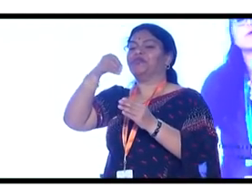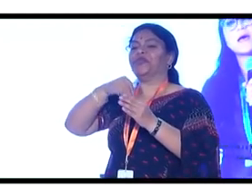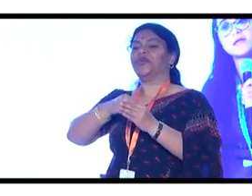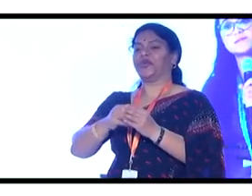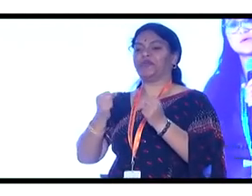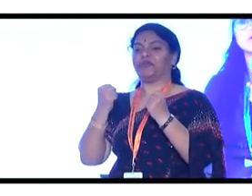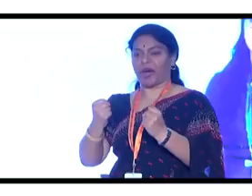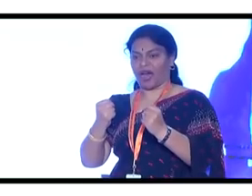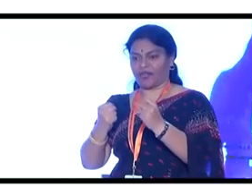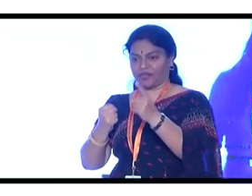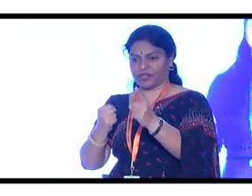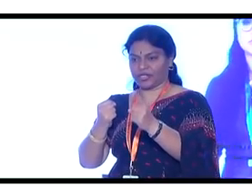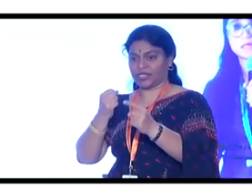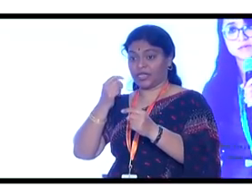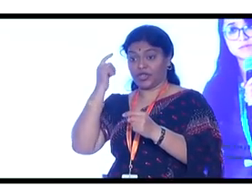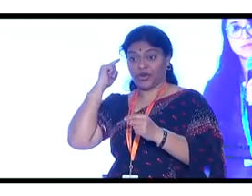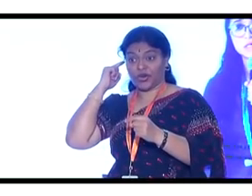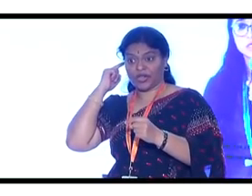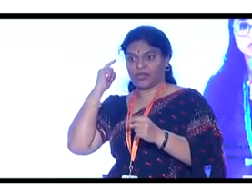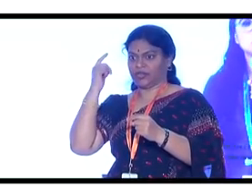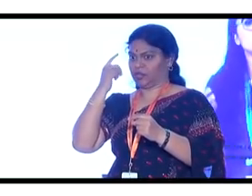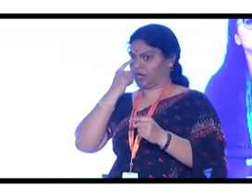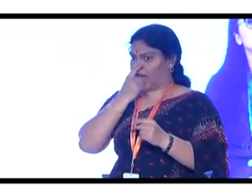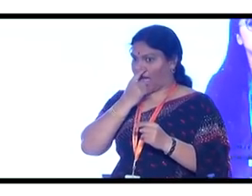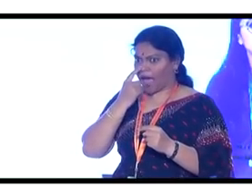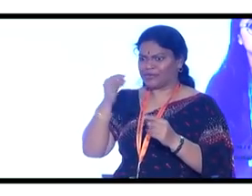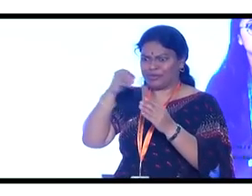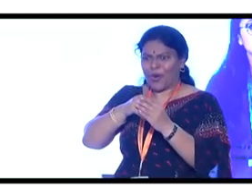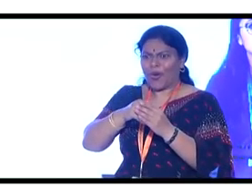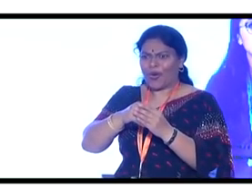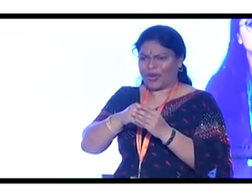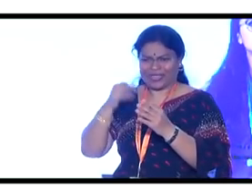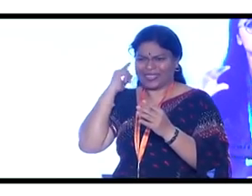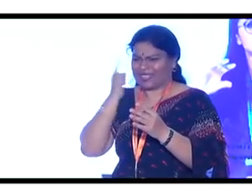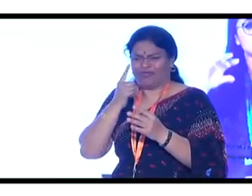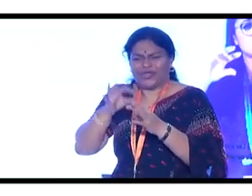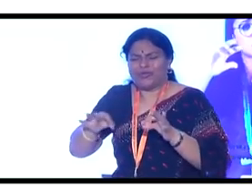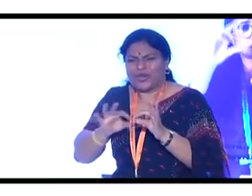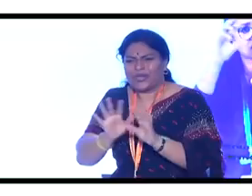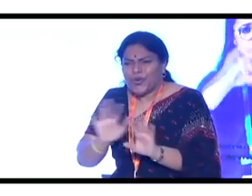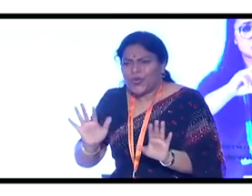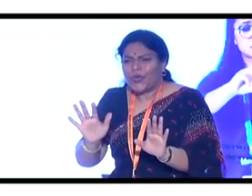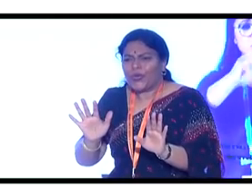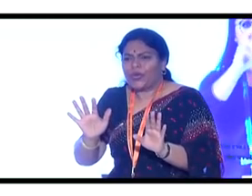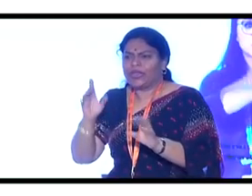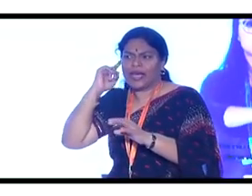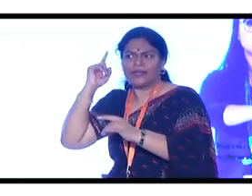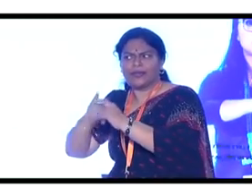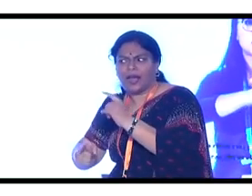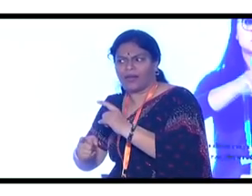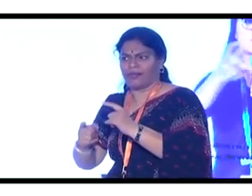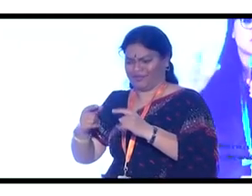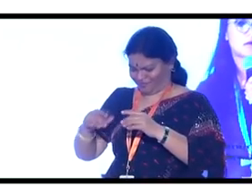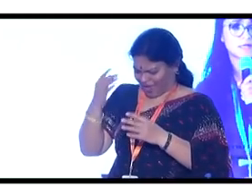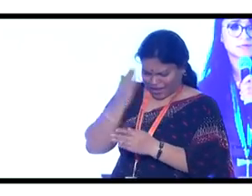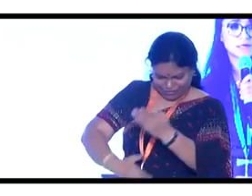of your hands or your eyes or your ears. You are more than that. And this, the deficiency of one body